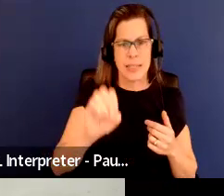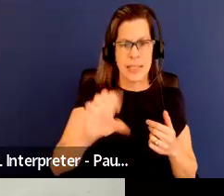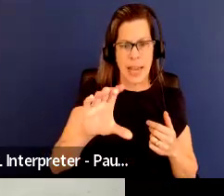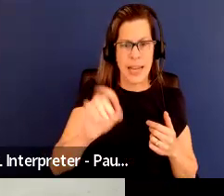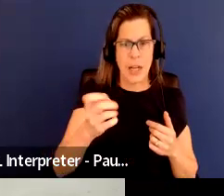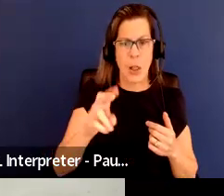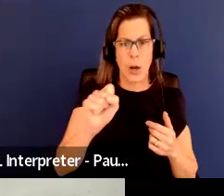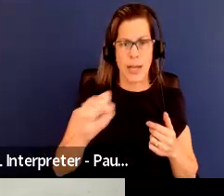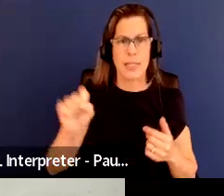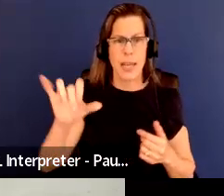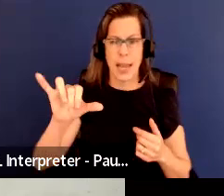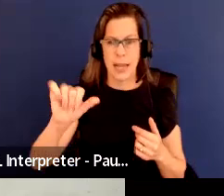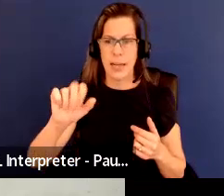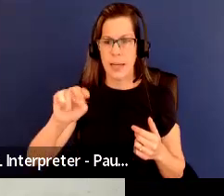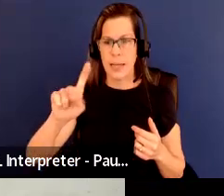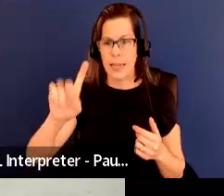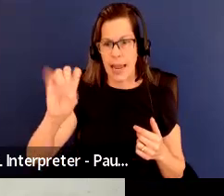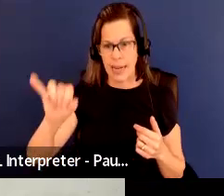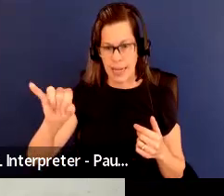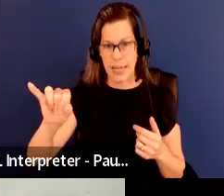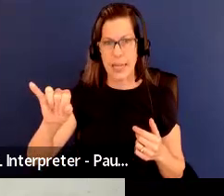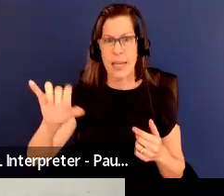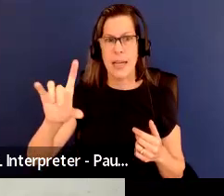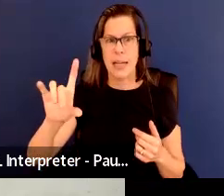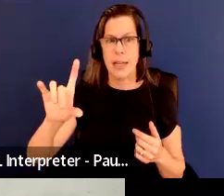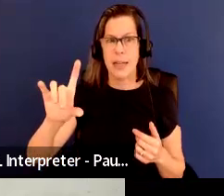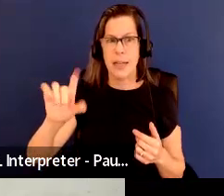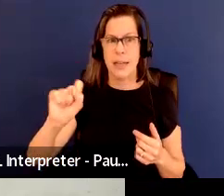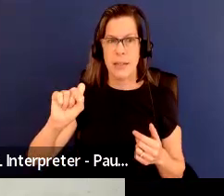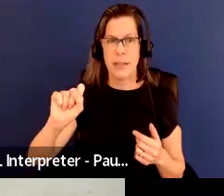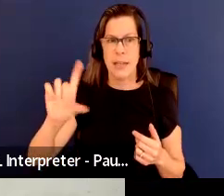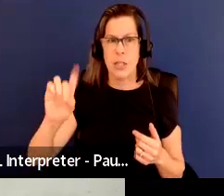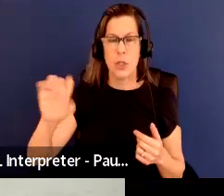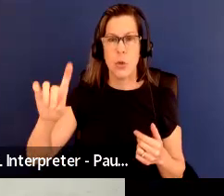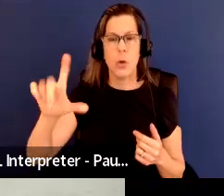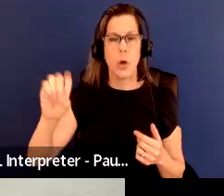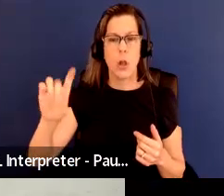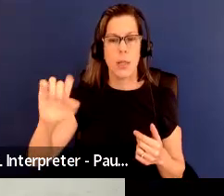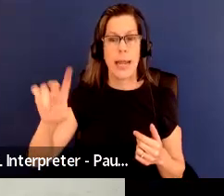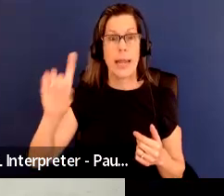Doodle Dandy were taught to me by Roberto Pulido in Alamo, Texas Elementary School.